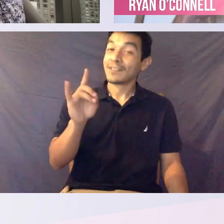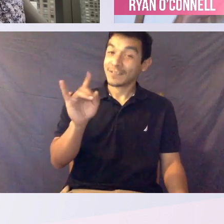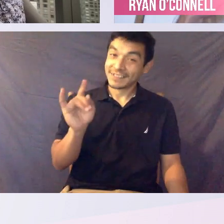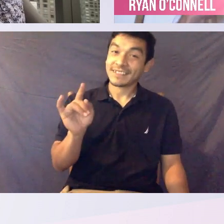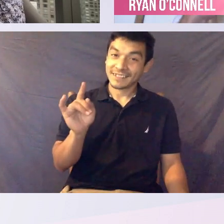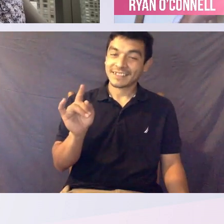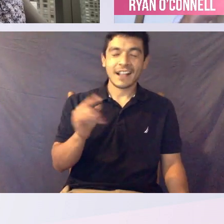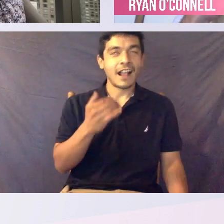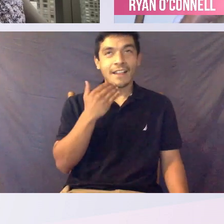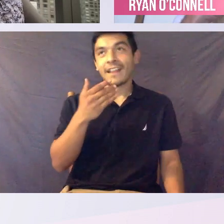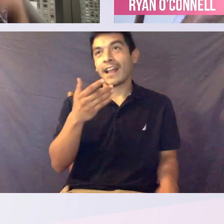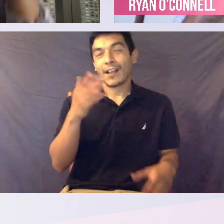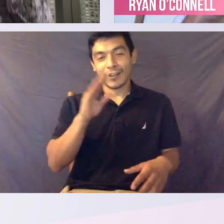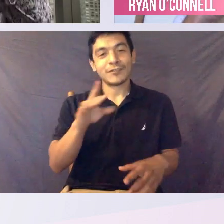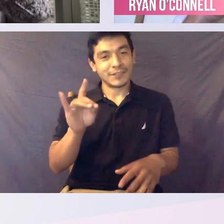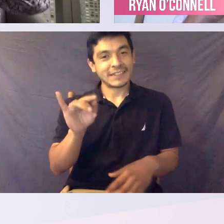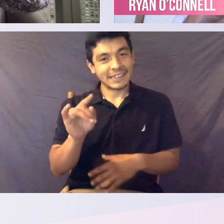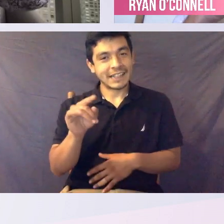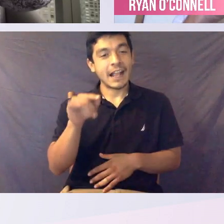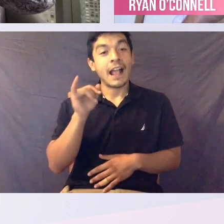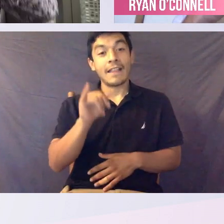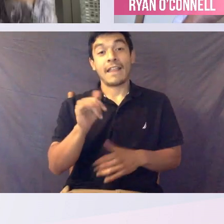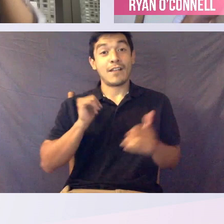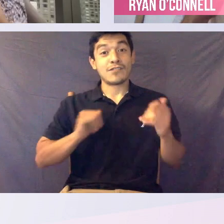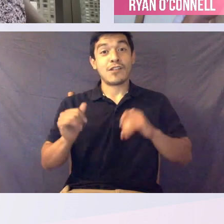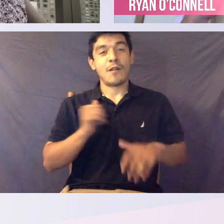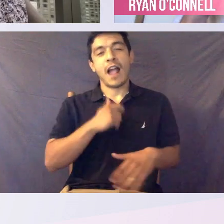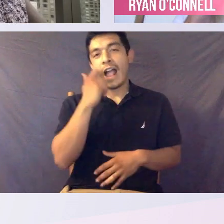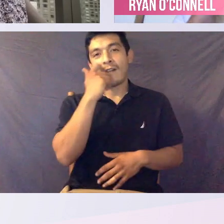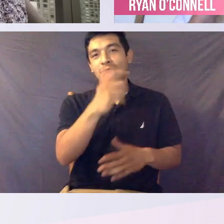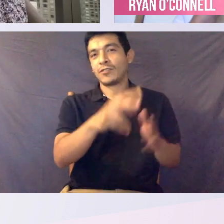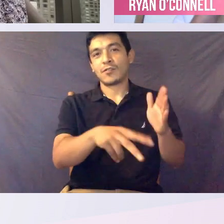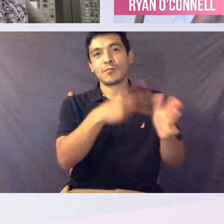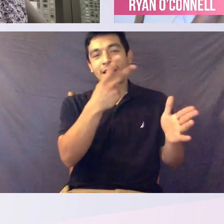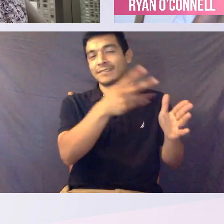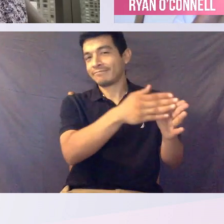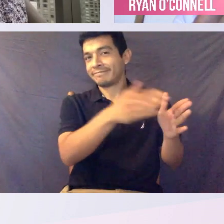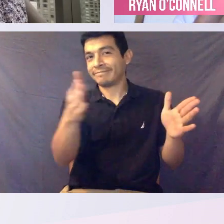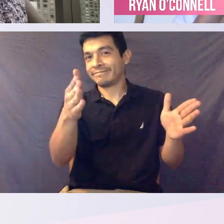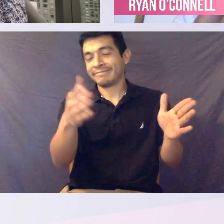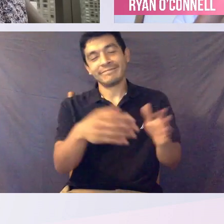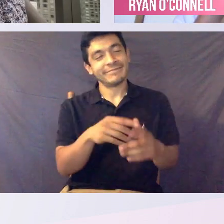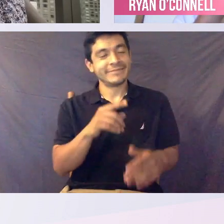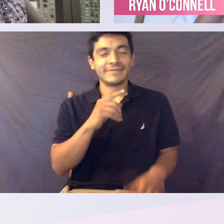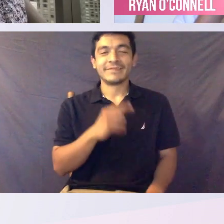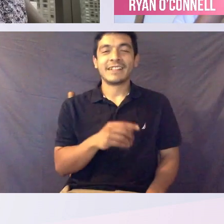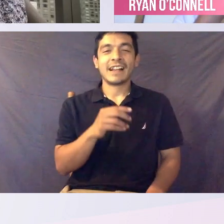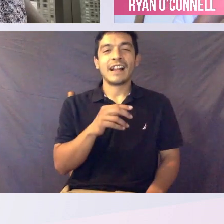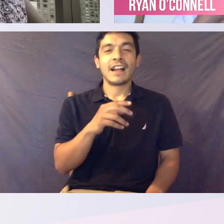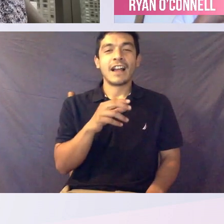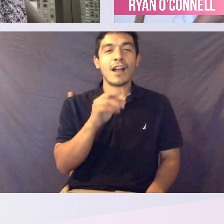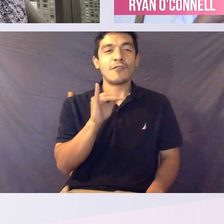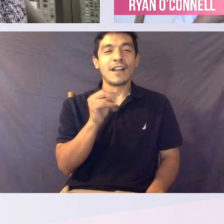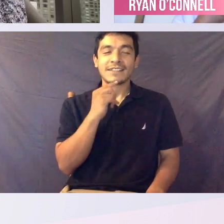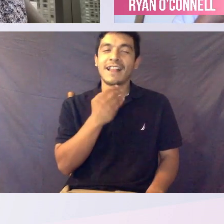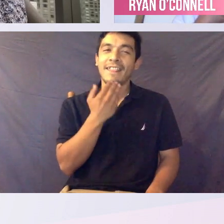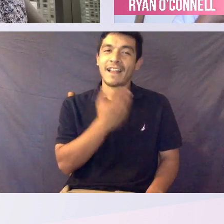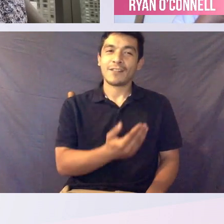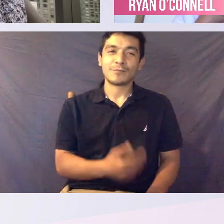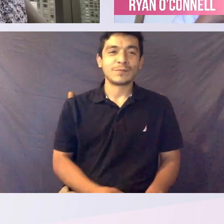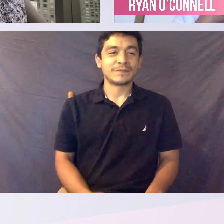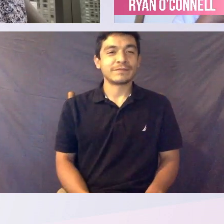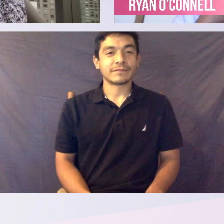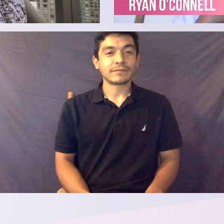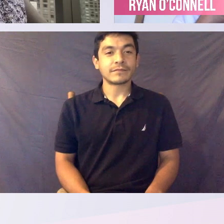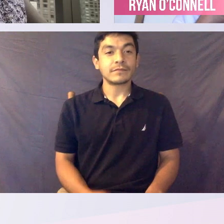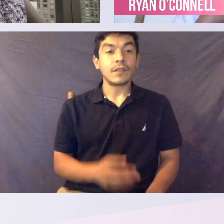show, I love. I binged it twice. Thank you. We're going to talk a bit more about that in a moment as